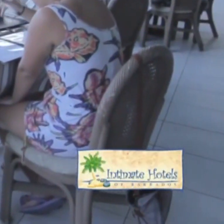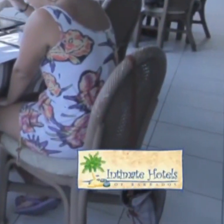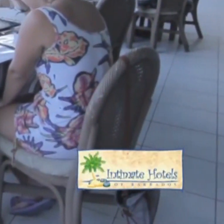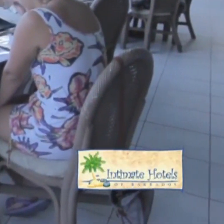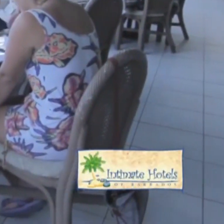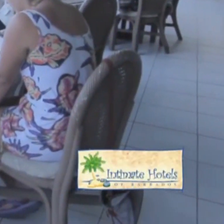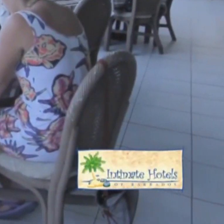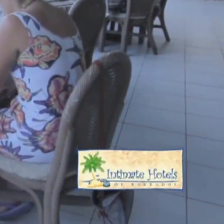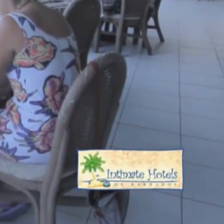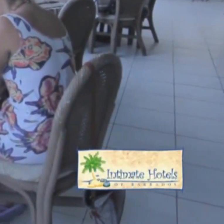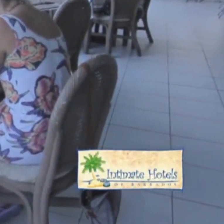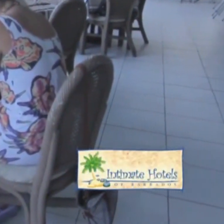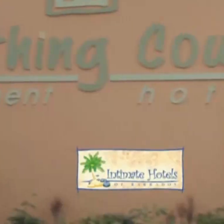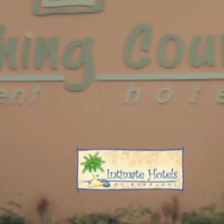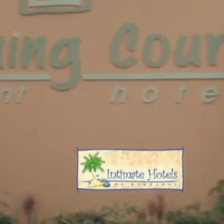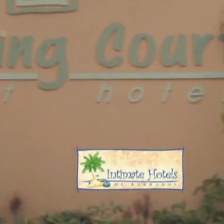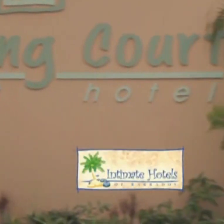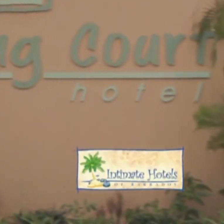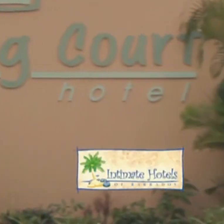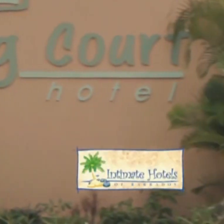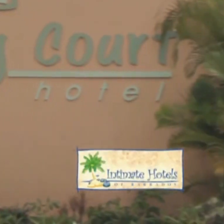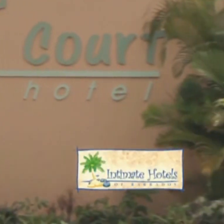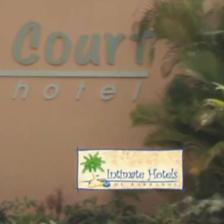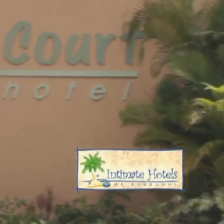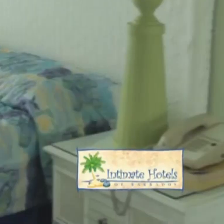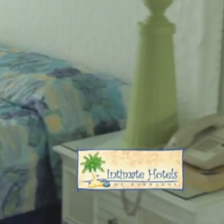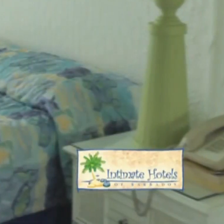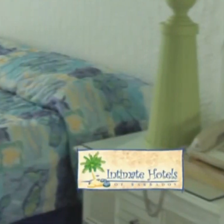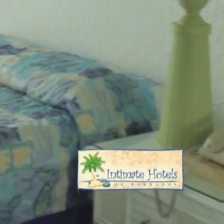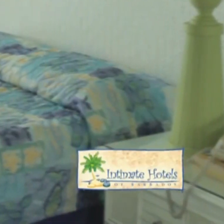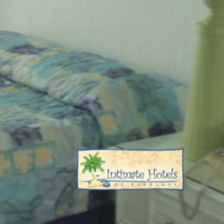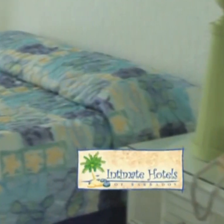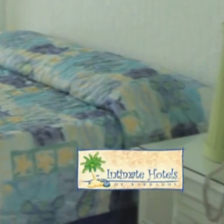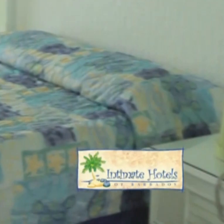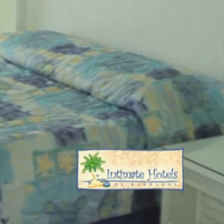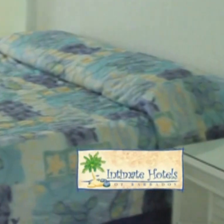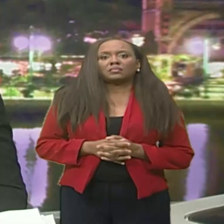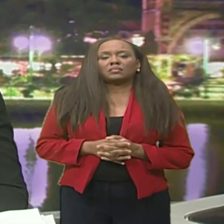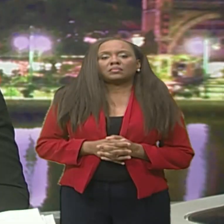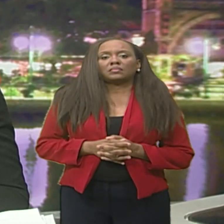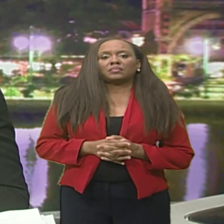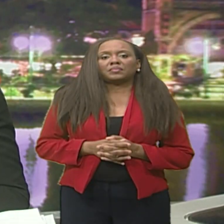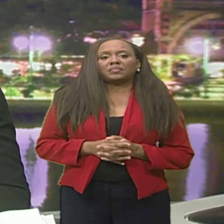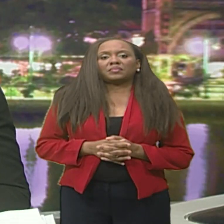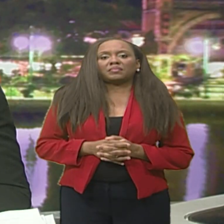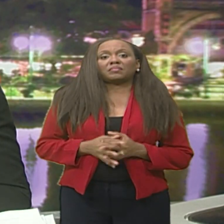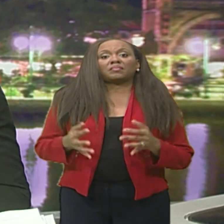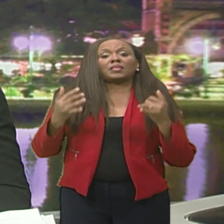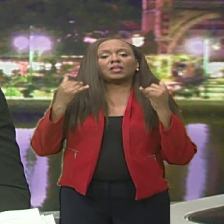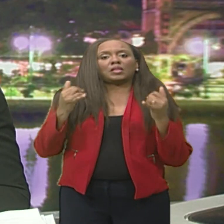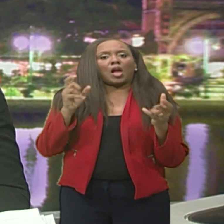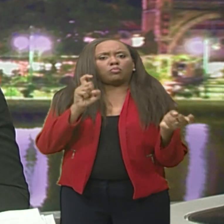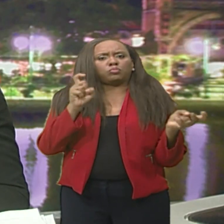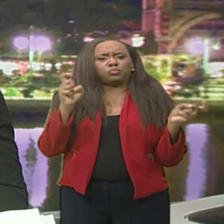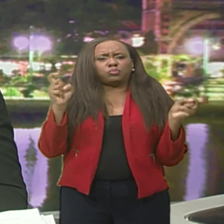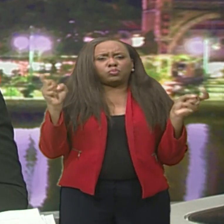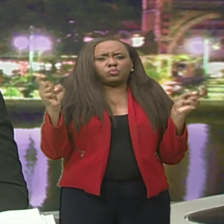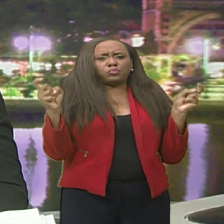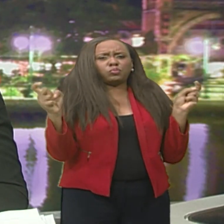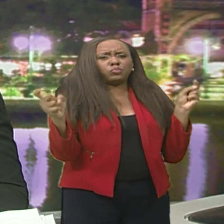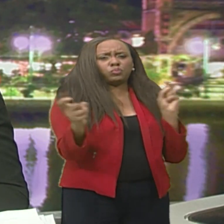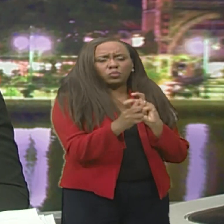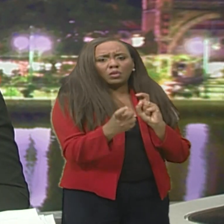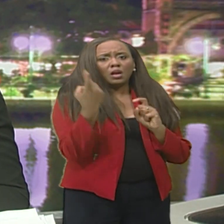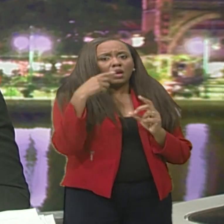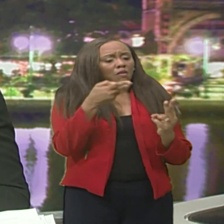long stay visitors by 2023. Kent Gerson, CBC News. Ken, thanks. A radical shift is